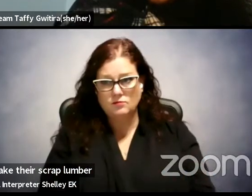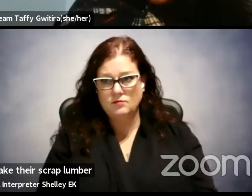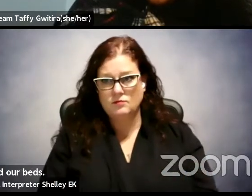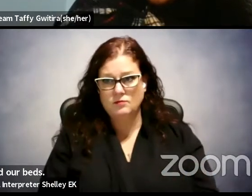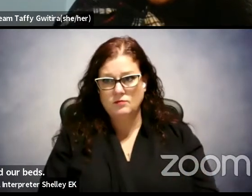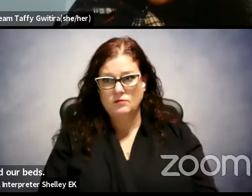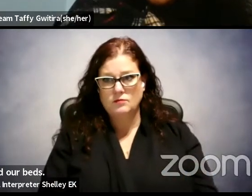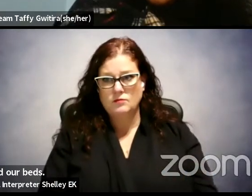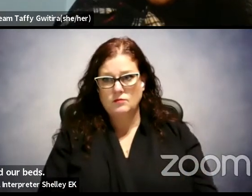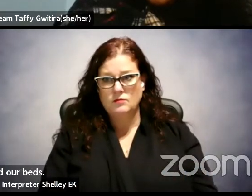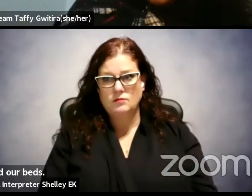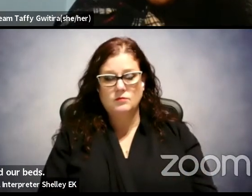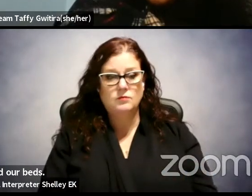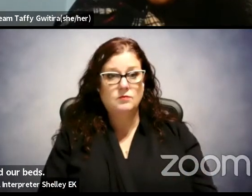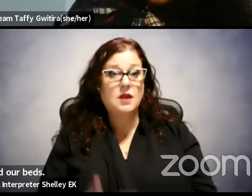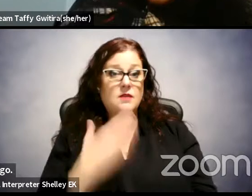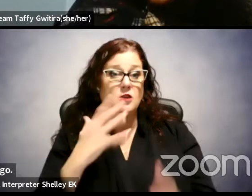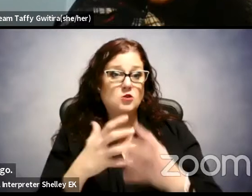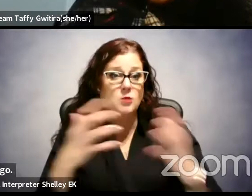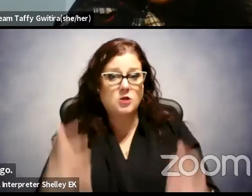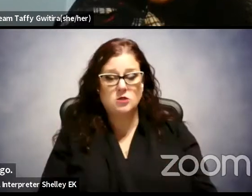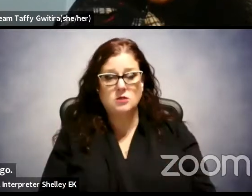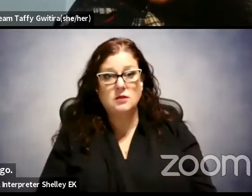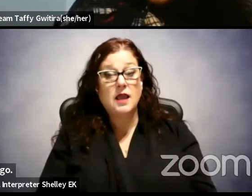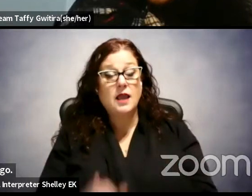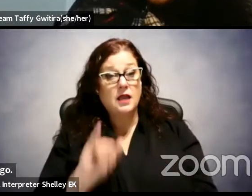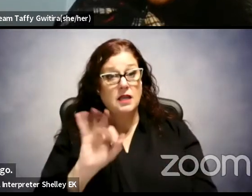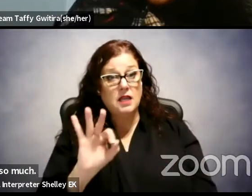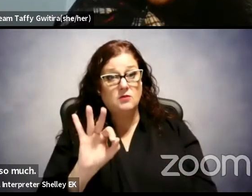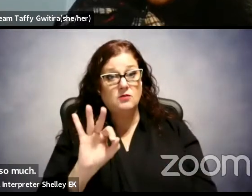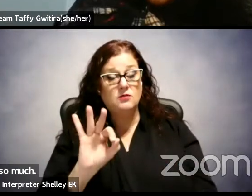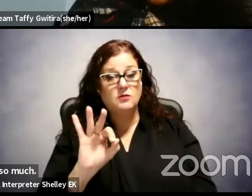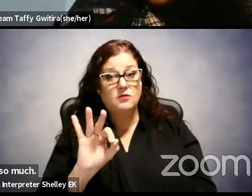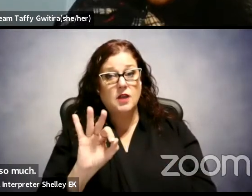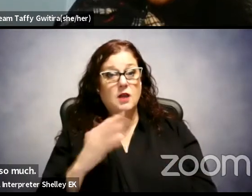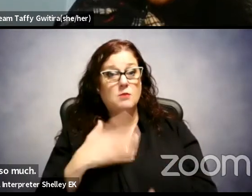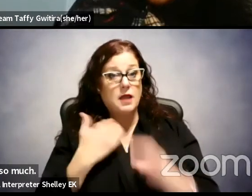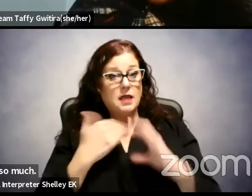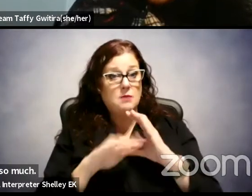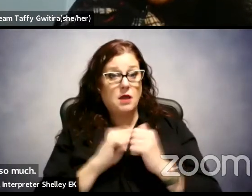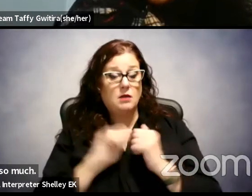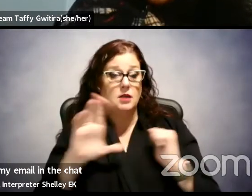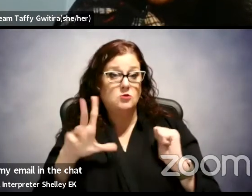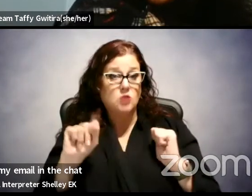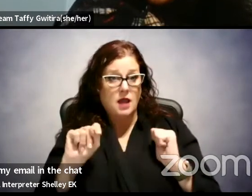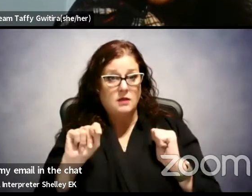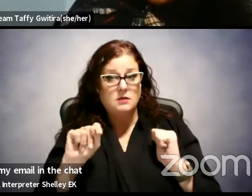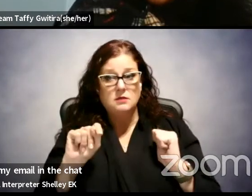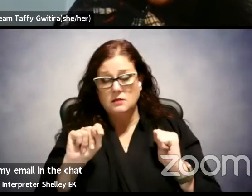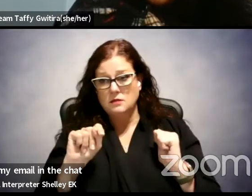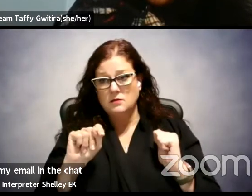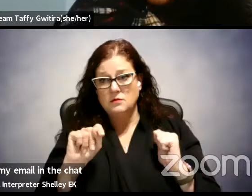yep. Thank you so much. Yeah, and if you, I will put my email in the chat.